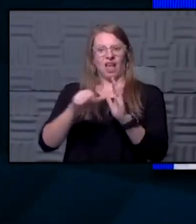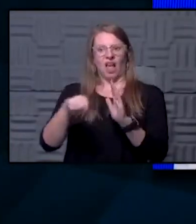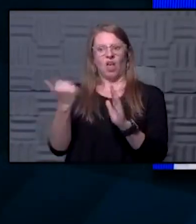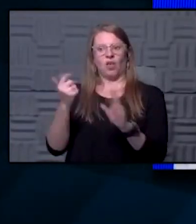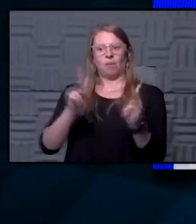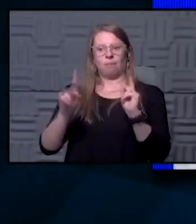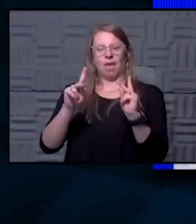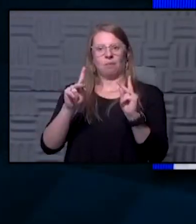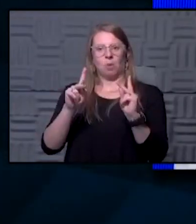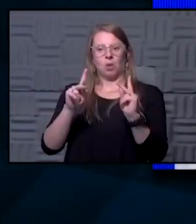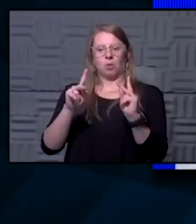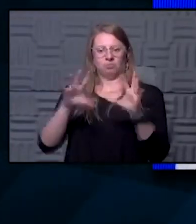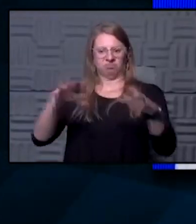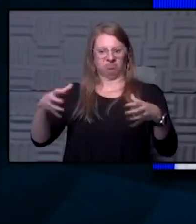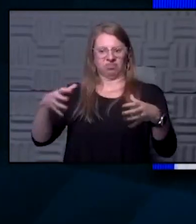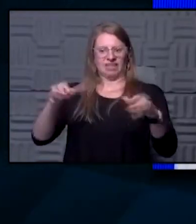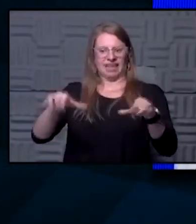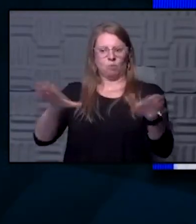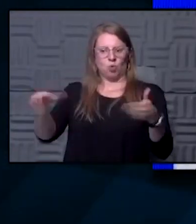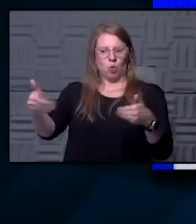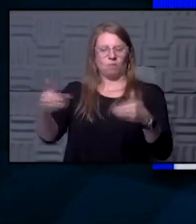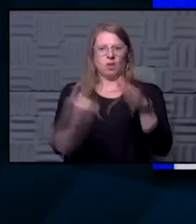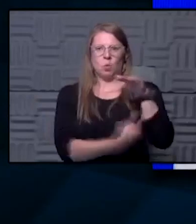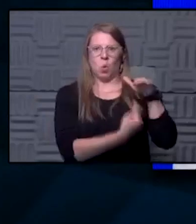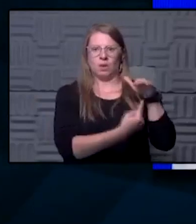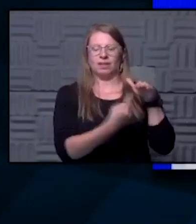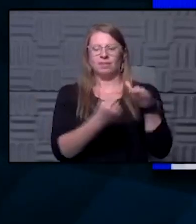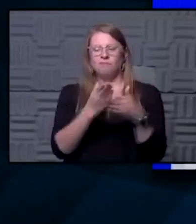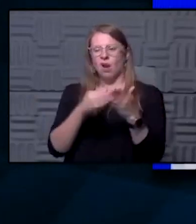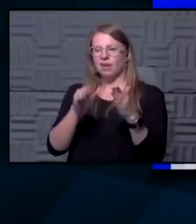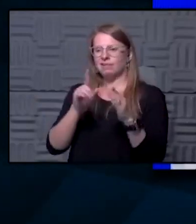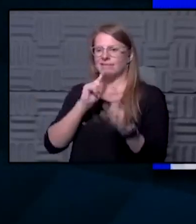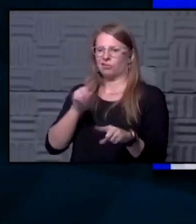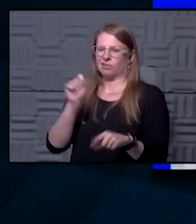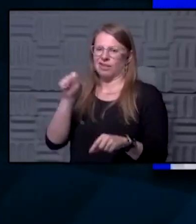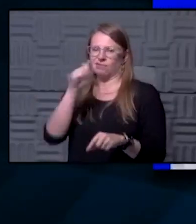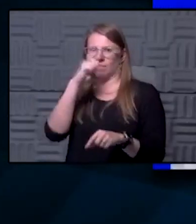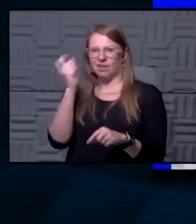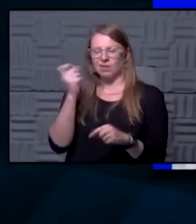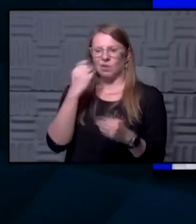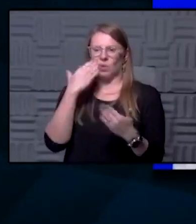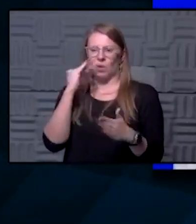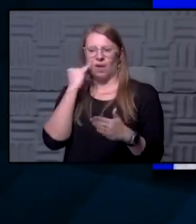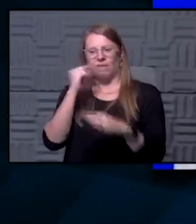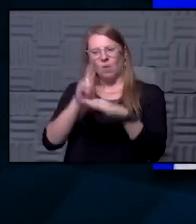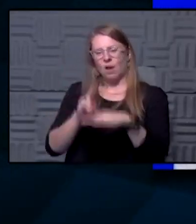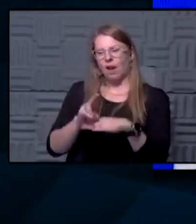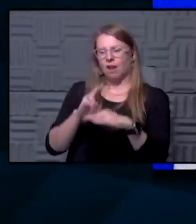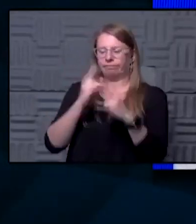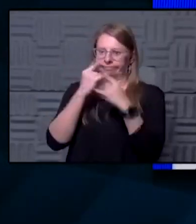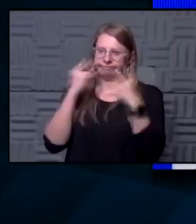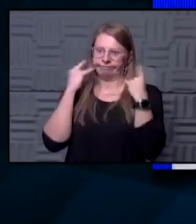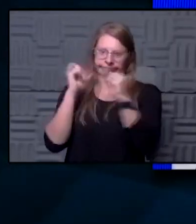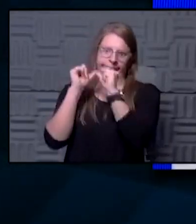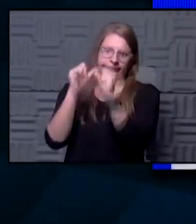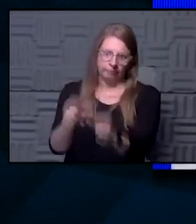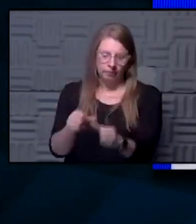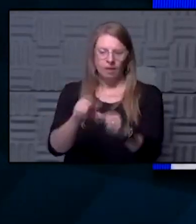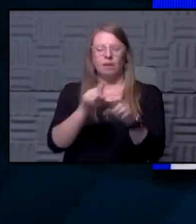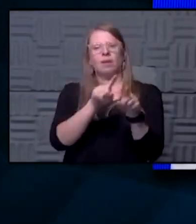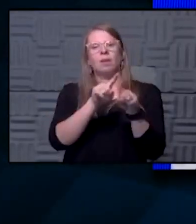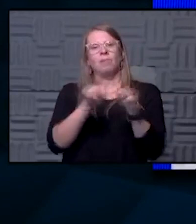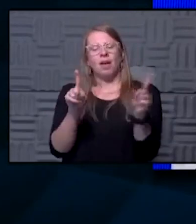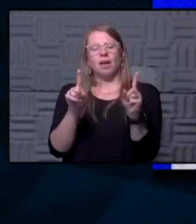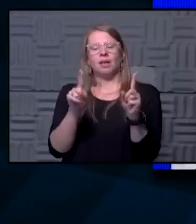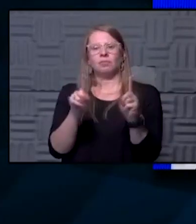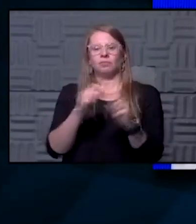bubble need to be quarantined? I think the answer is partly yes, because you're never really quite sure that everybody wears the mask all the time. Yeah. And number 2, masks protect your stuff